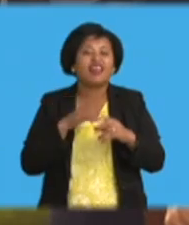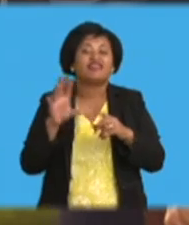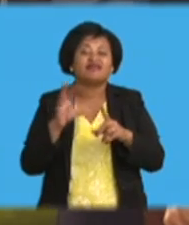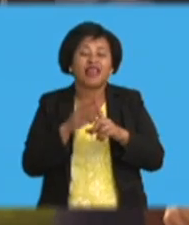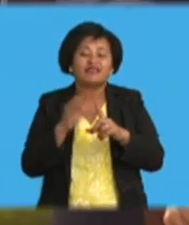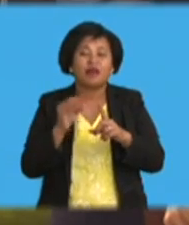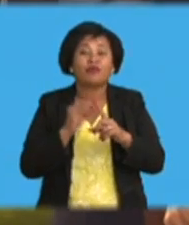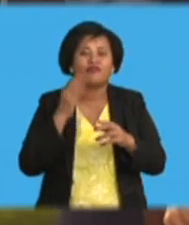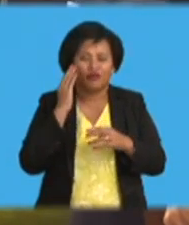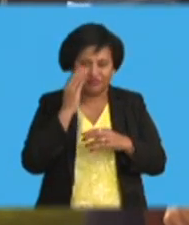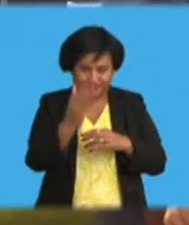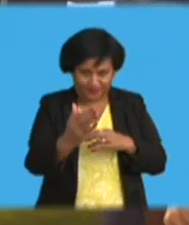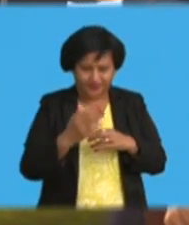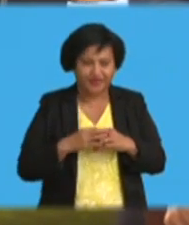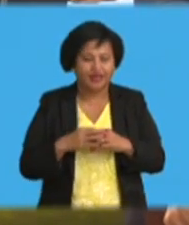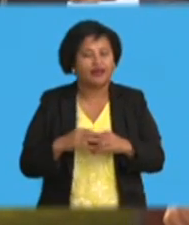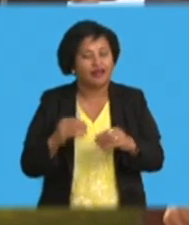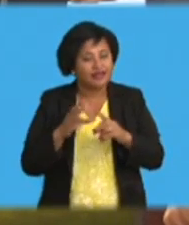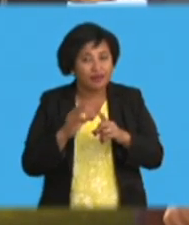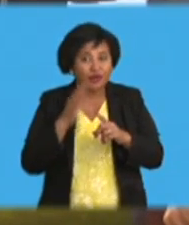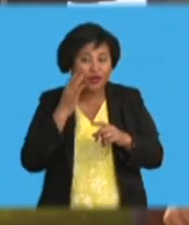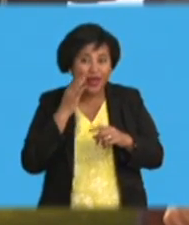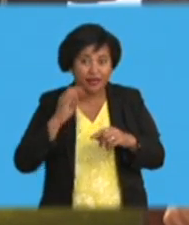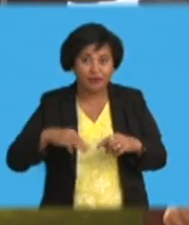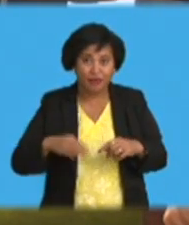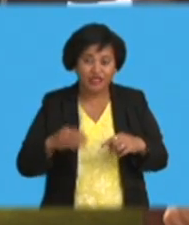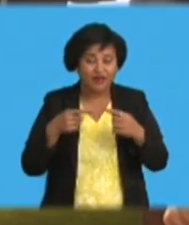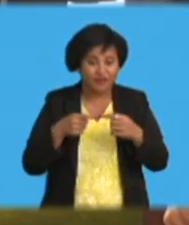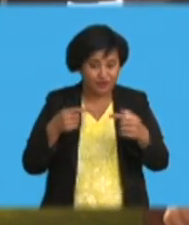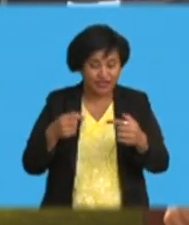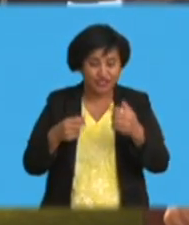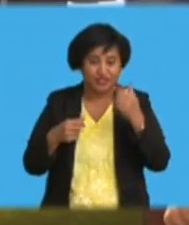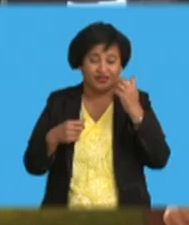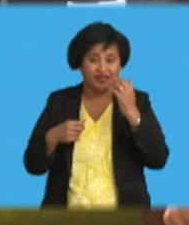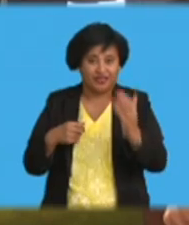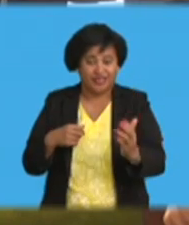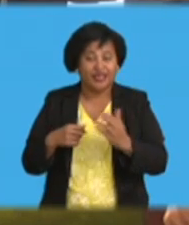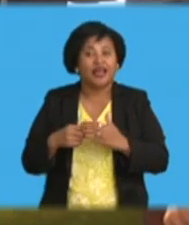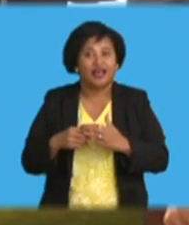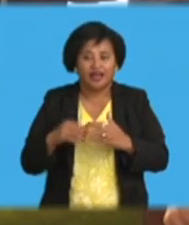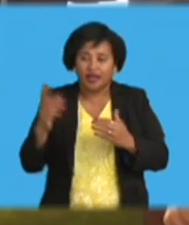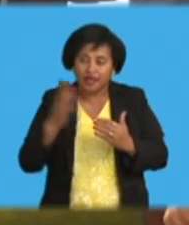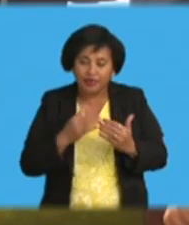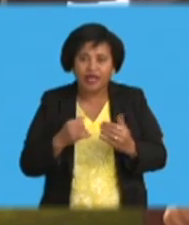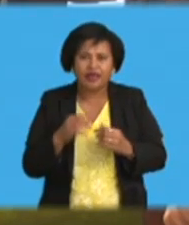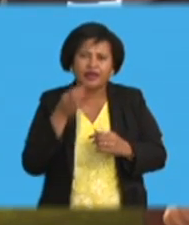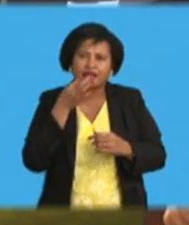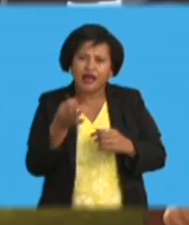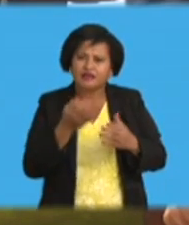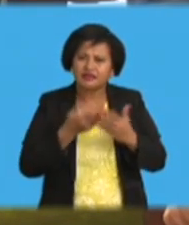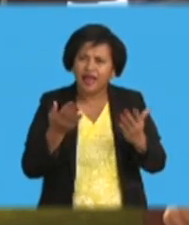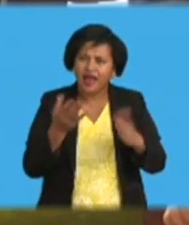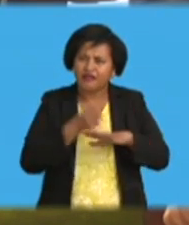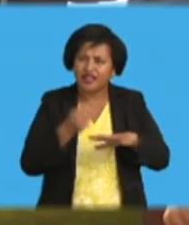For example, Madam Speaker, when members of the opposition come here and attempt to undermine and question the independence of our institutions